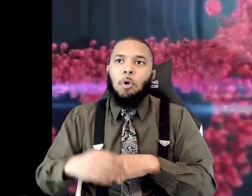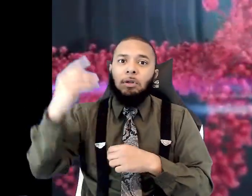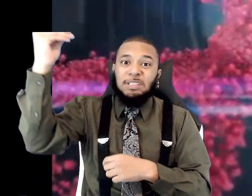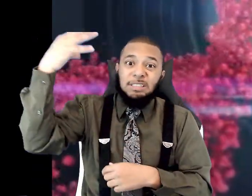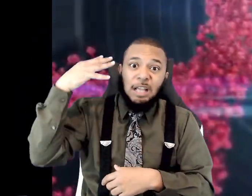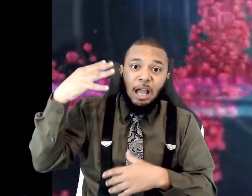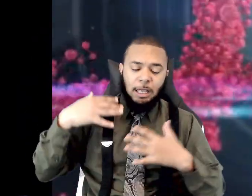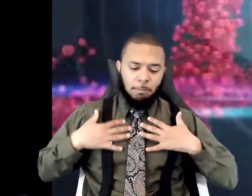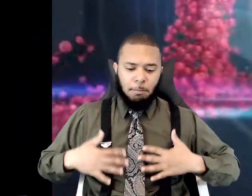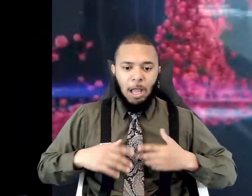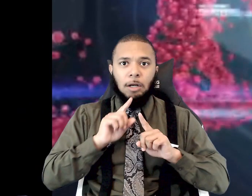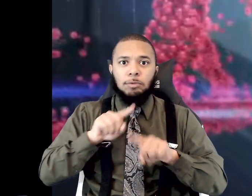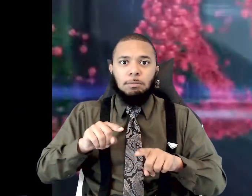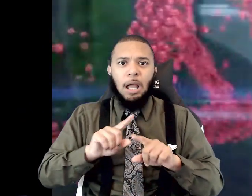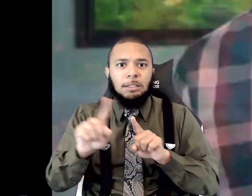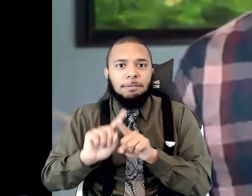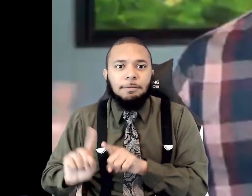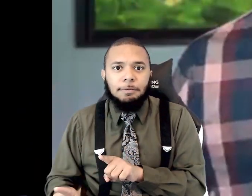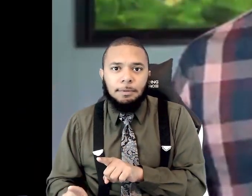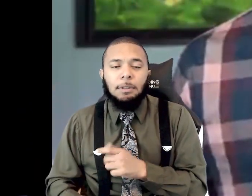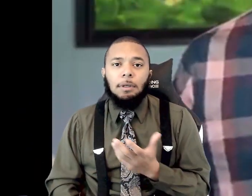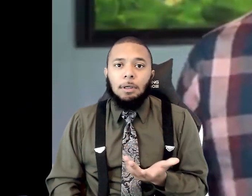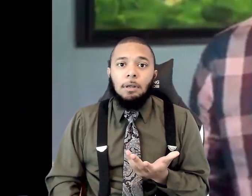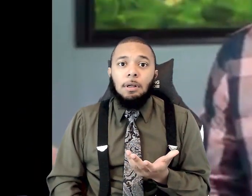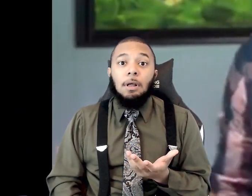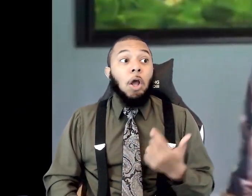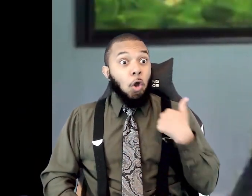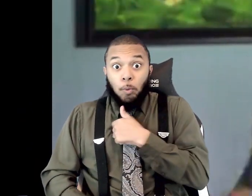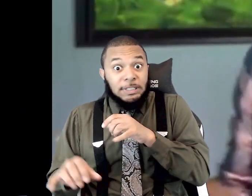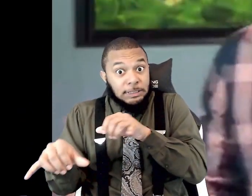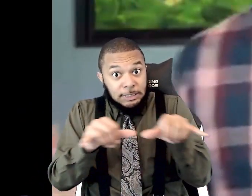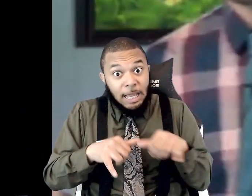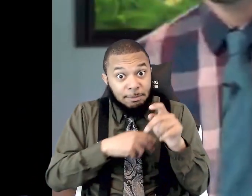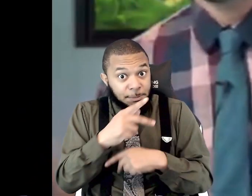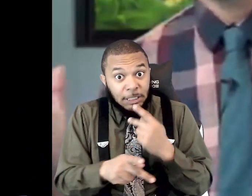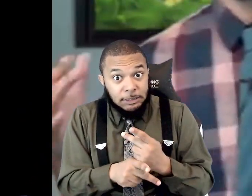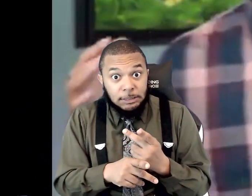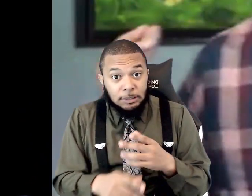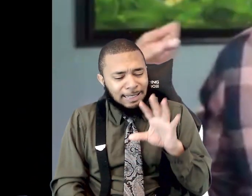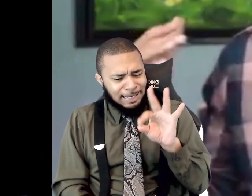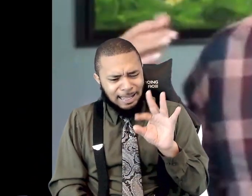be different because of our genes. And we're all members of the same species, right?